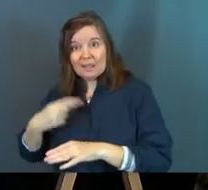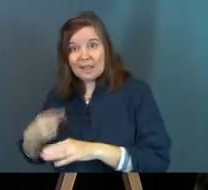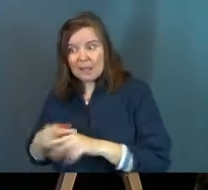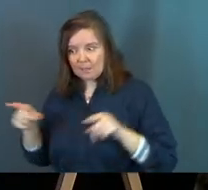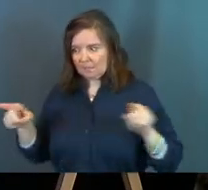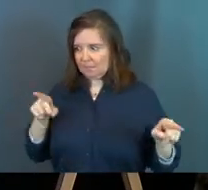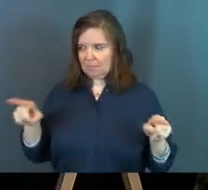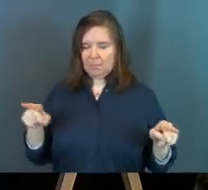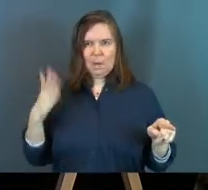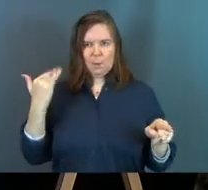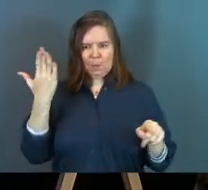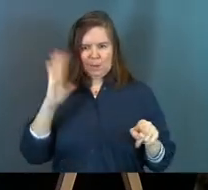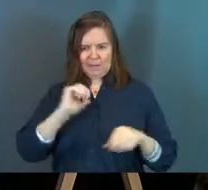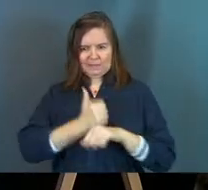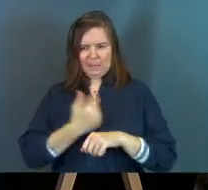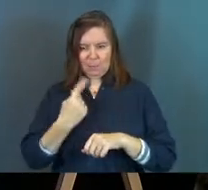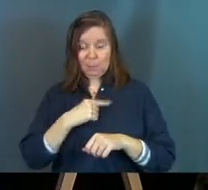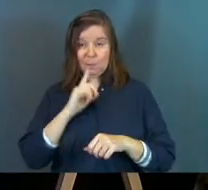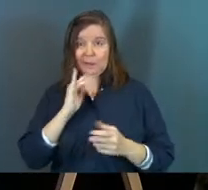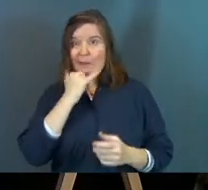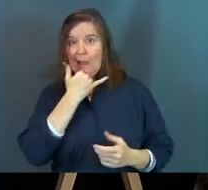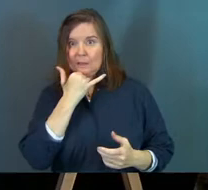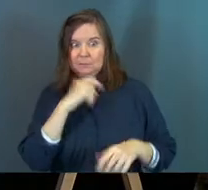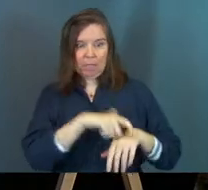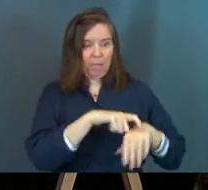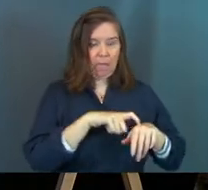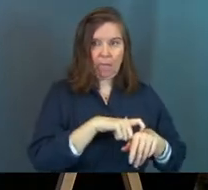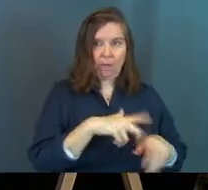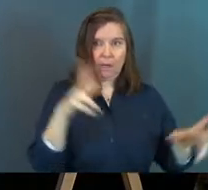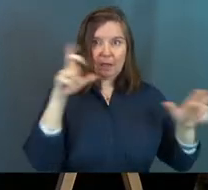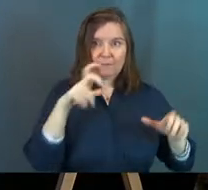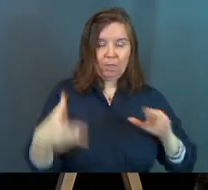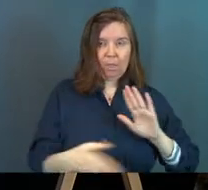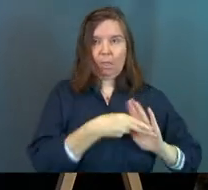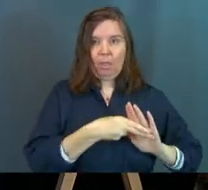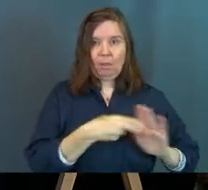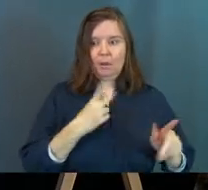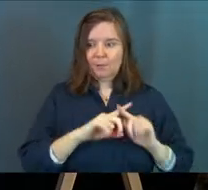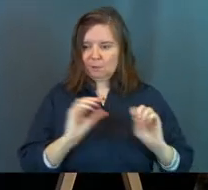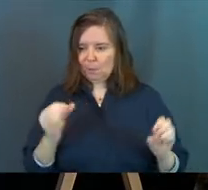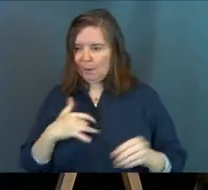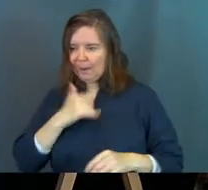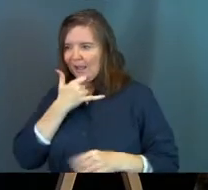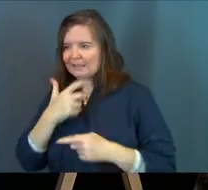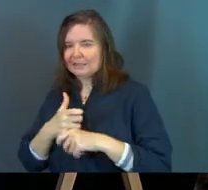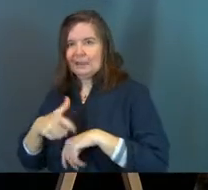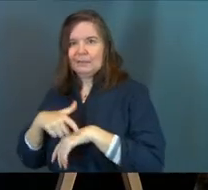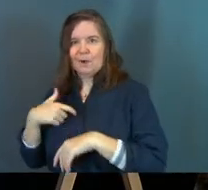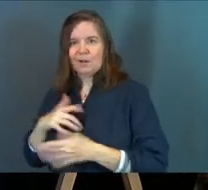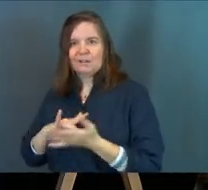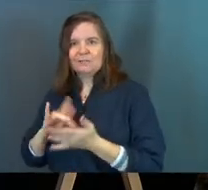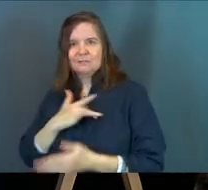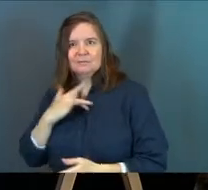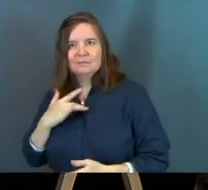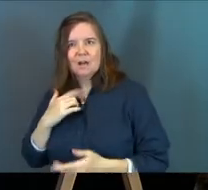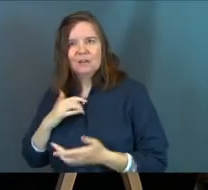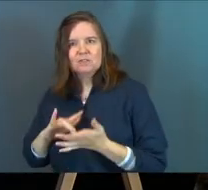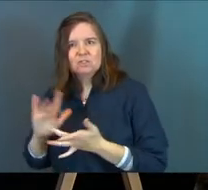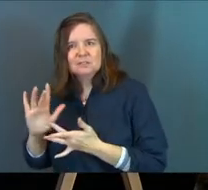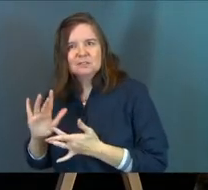And why would God set up something where we could accidentally get this evil mark, but nobody accidentally gets the mark of Jesus?